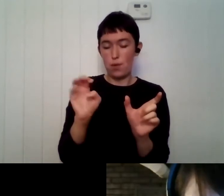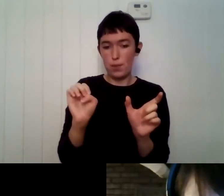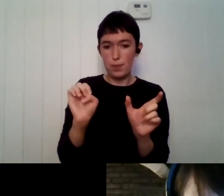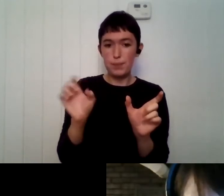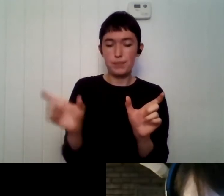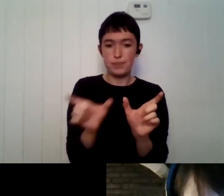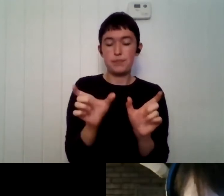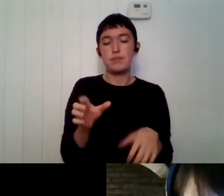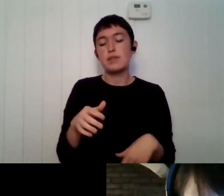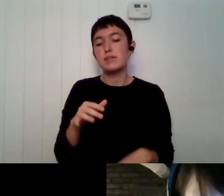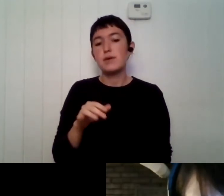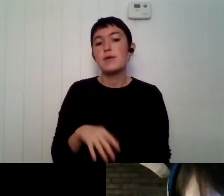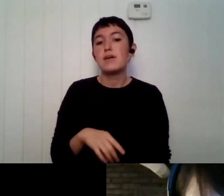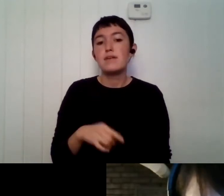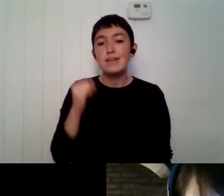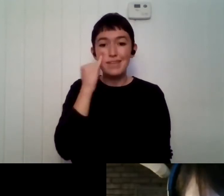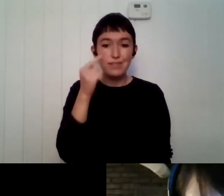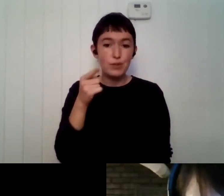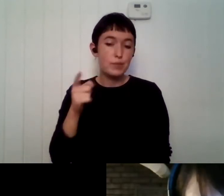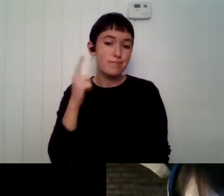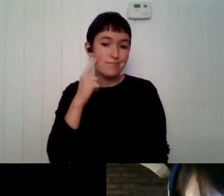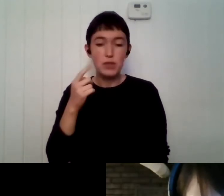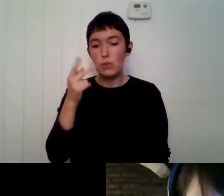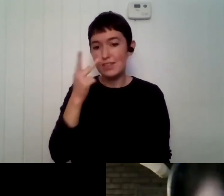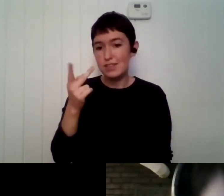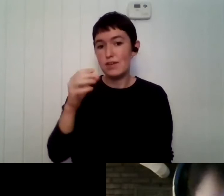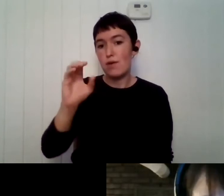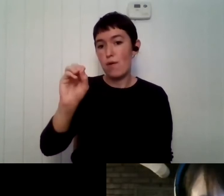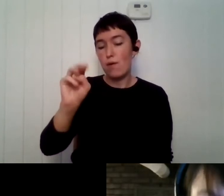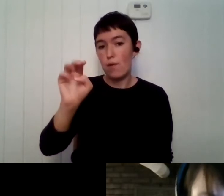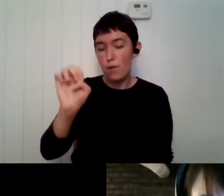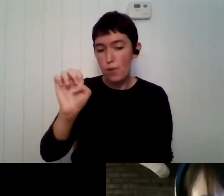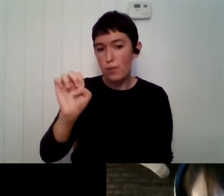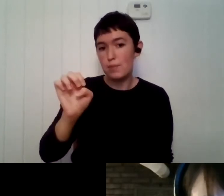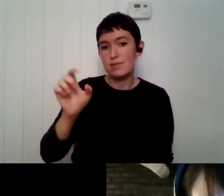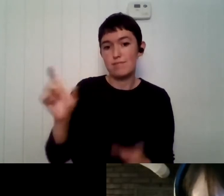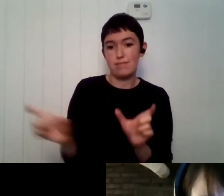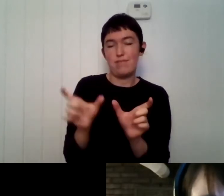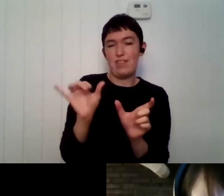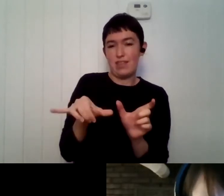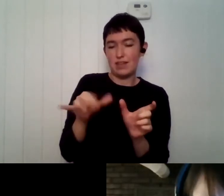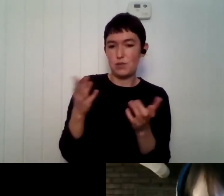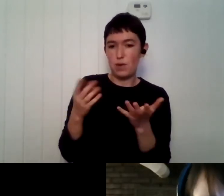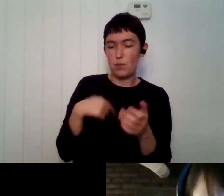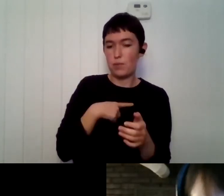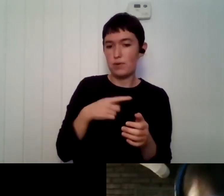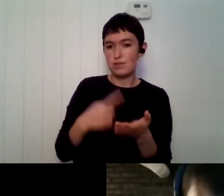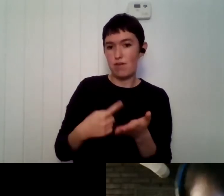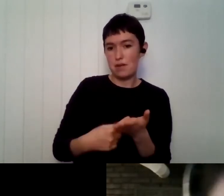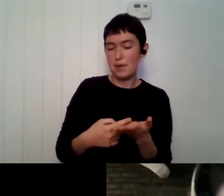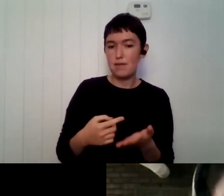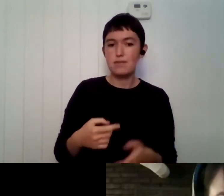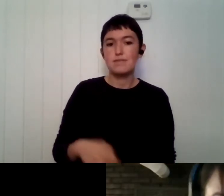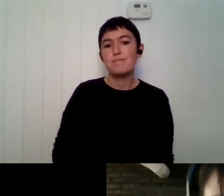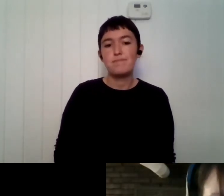it. So when you hear ohms, that's what we're talking about. And we stick ohms on everything in science. It's all over the